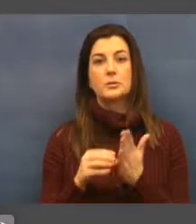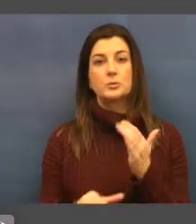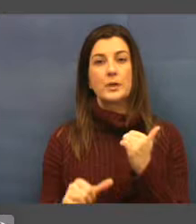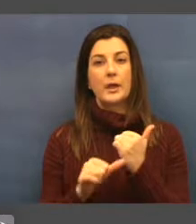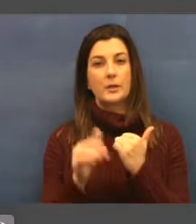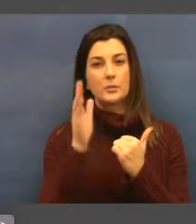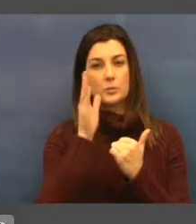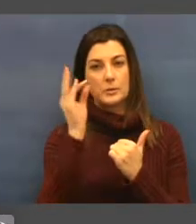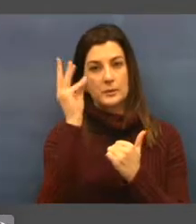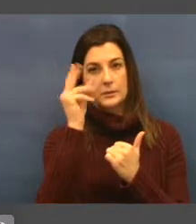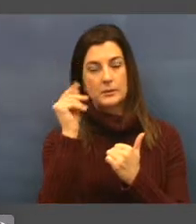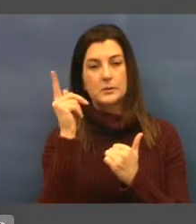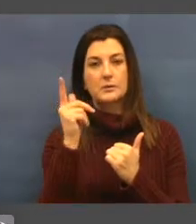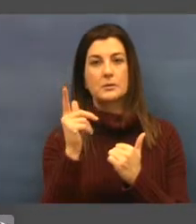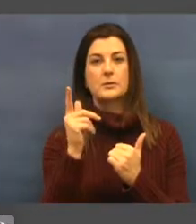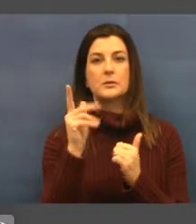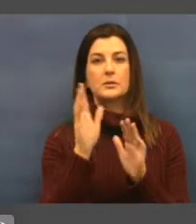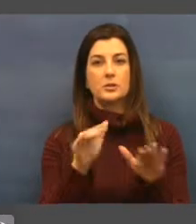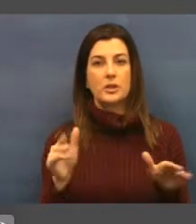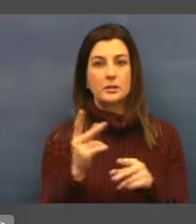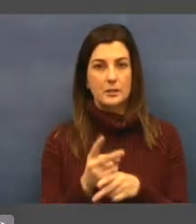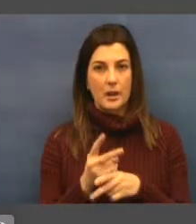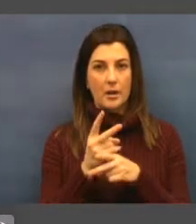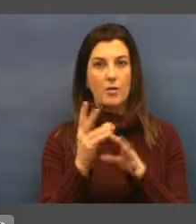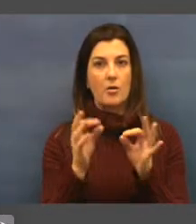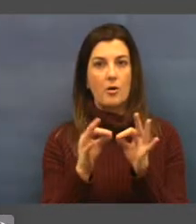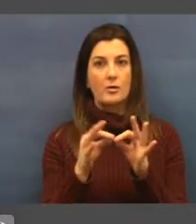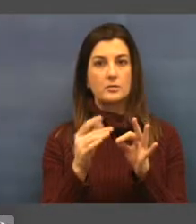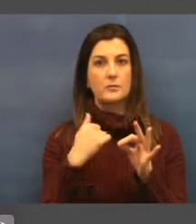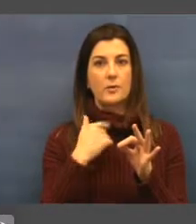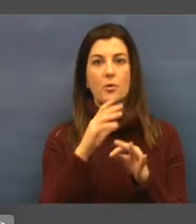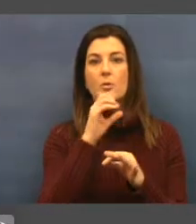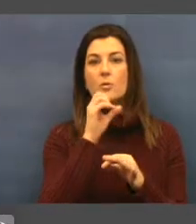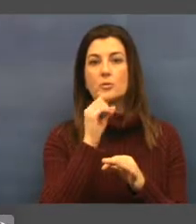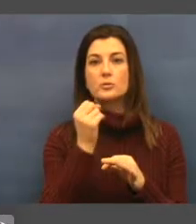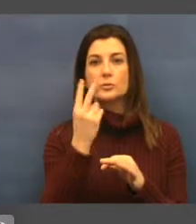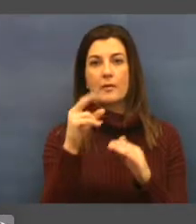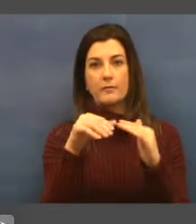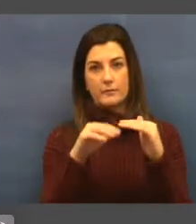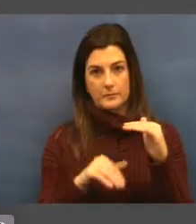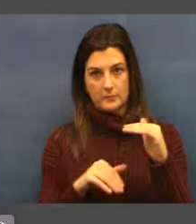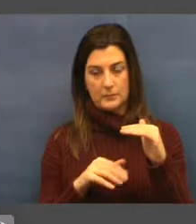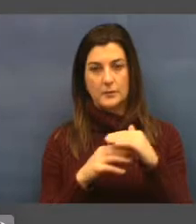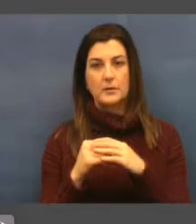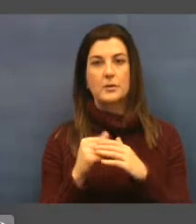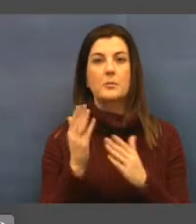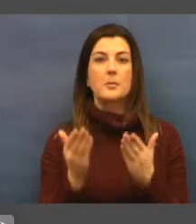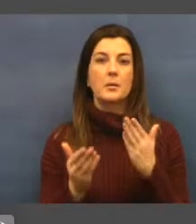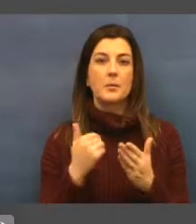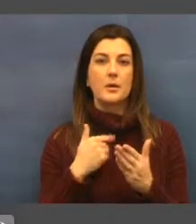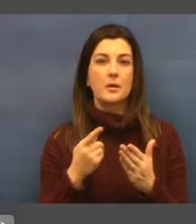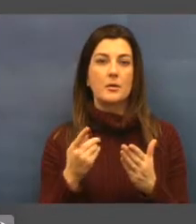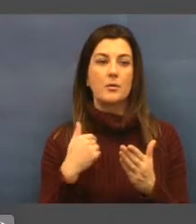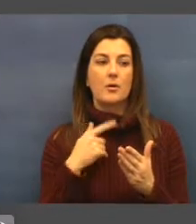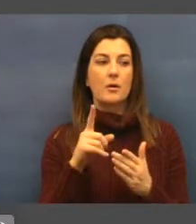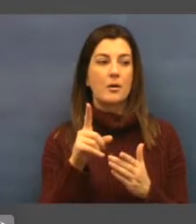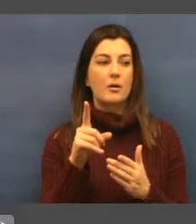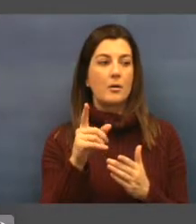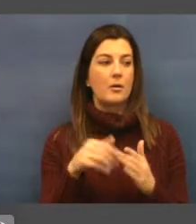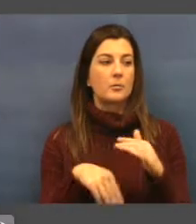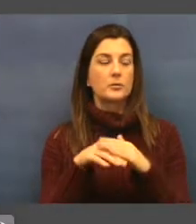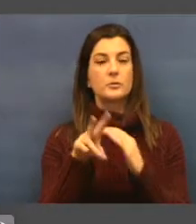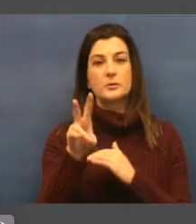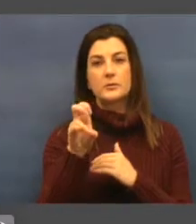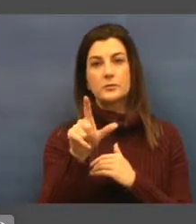consider childcare costs for dependents under the age of 12. You may be eligible for up to $724 per